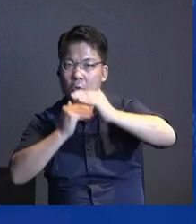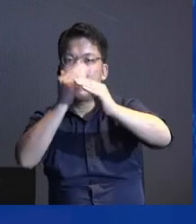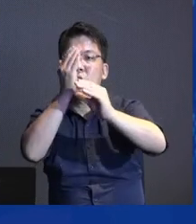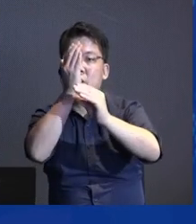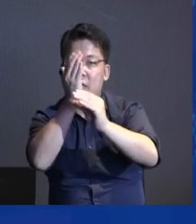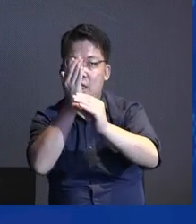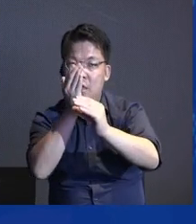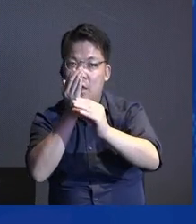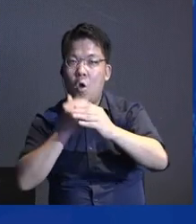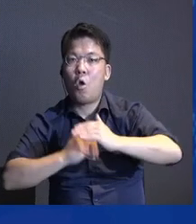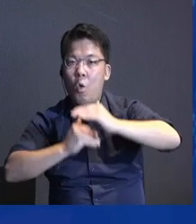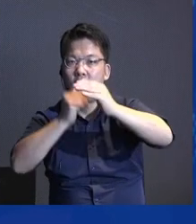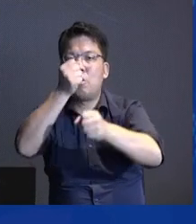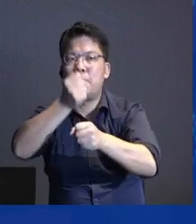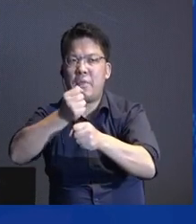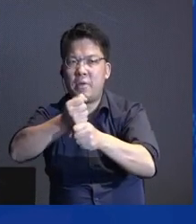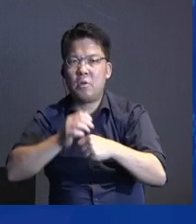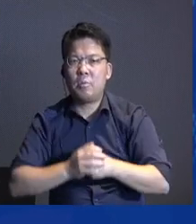skill.